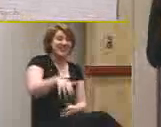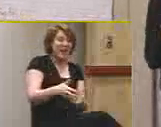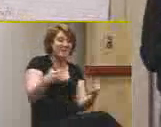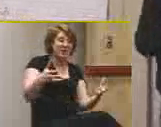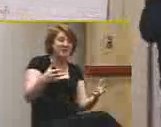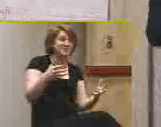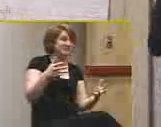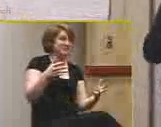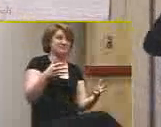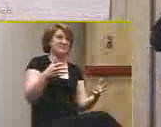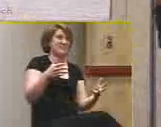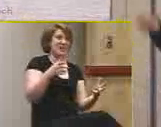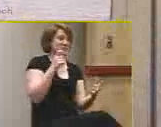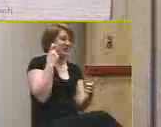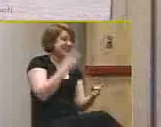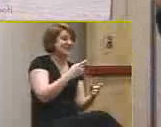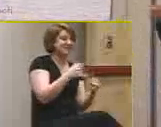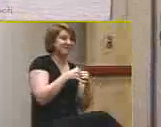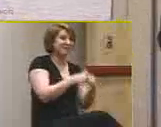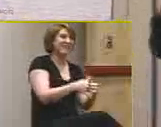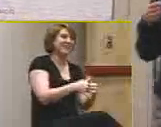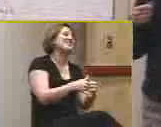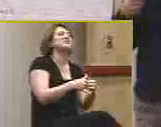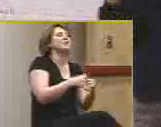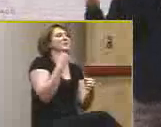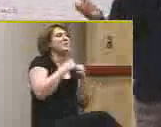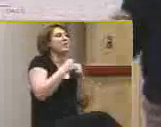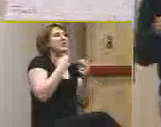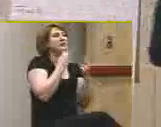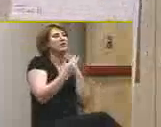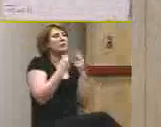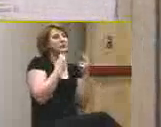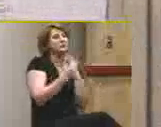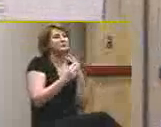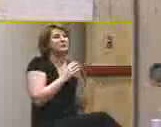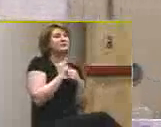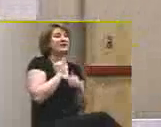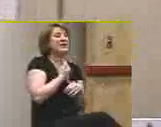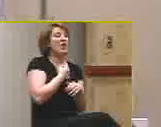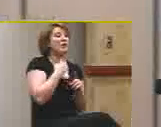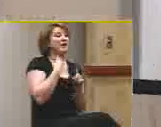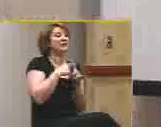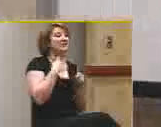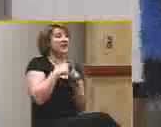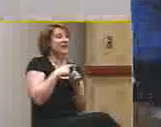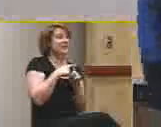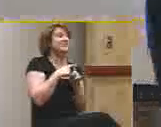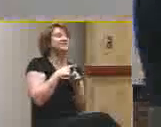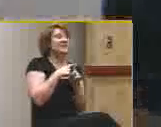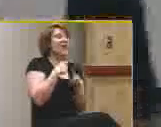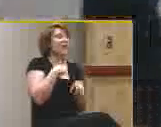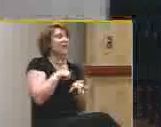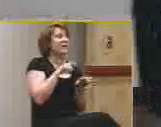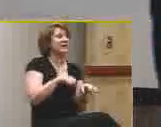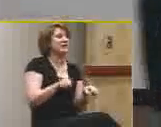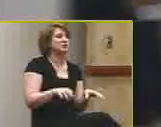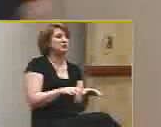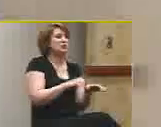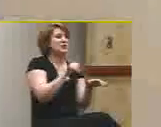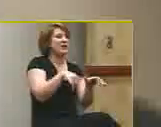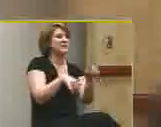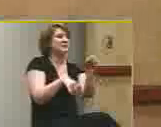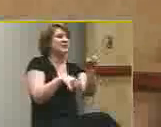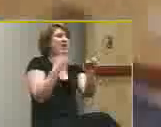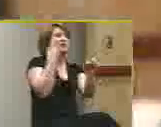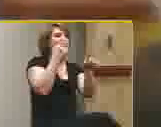That's pretty cool. Just keep that verbal part. Remember, our advantage with humans is that we can do that. Well, for antecedents, we already